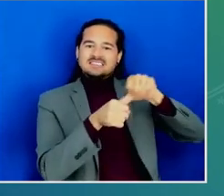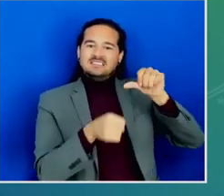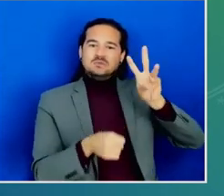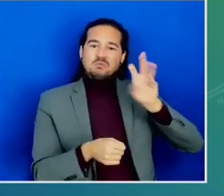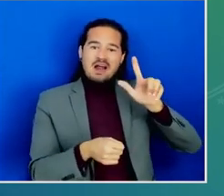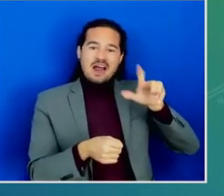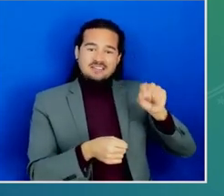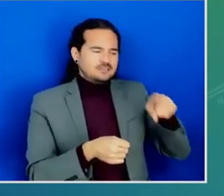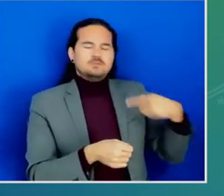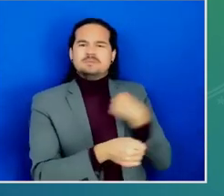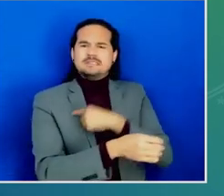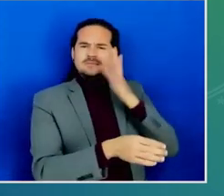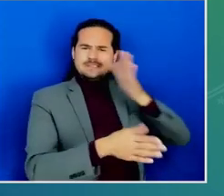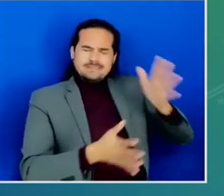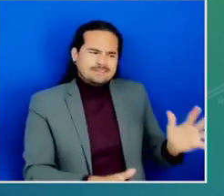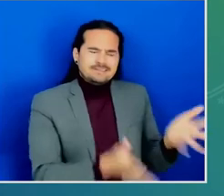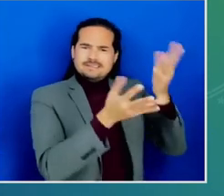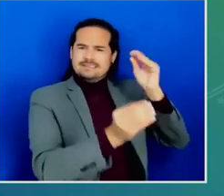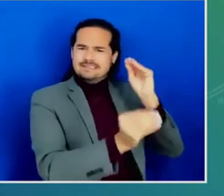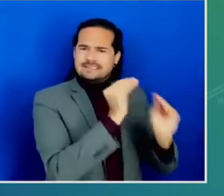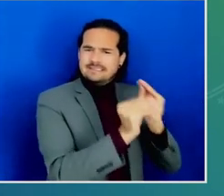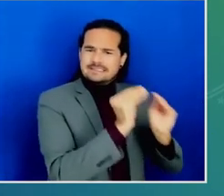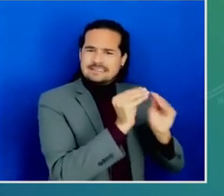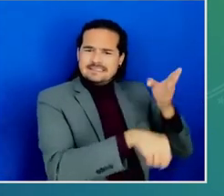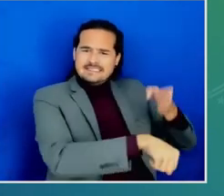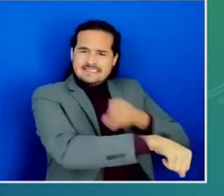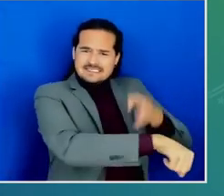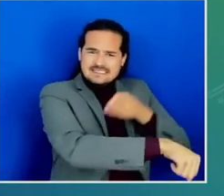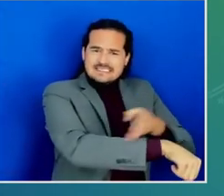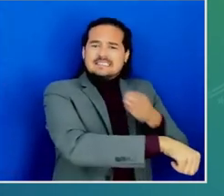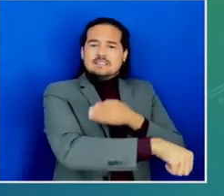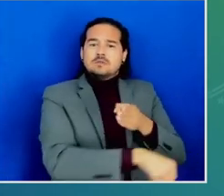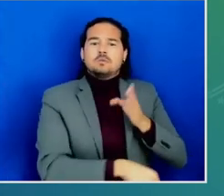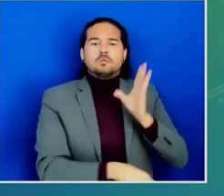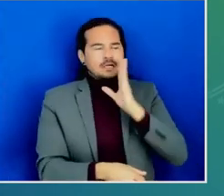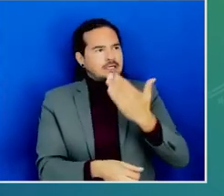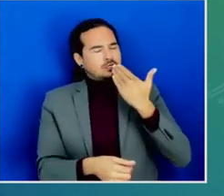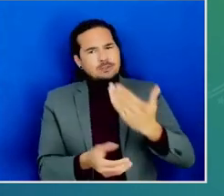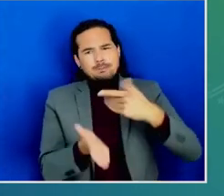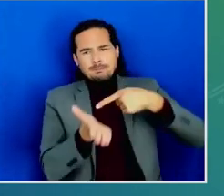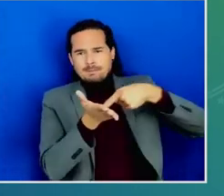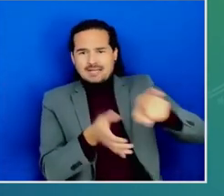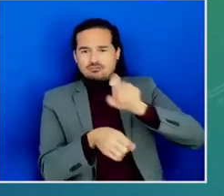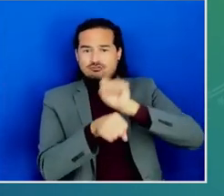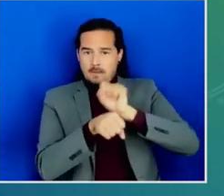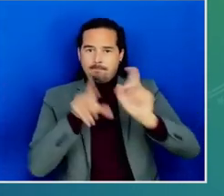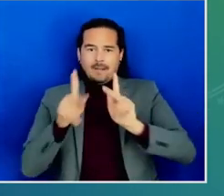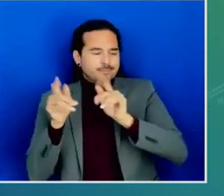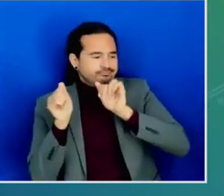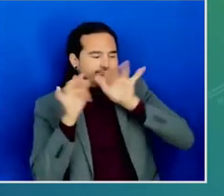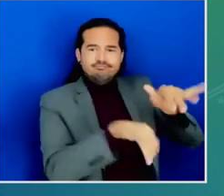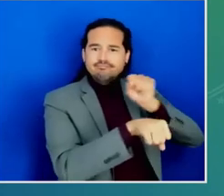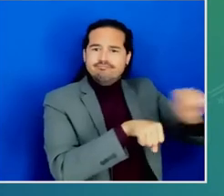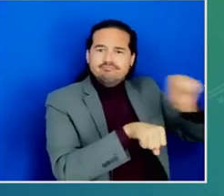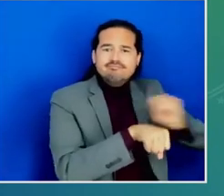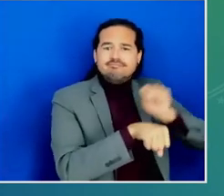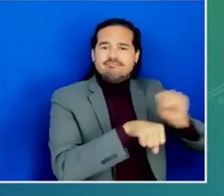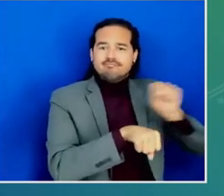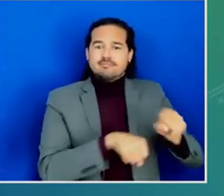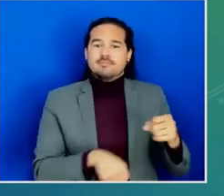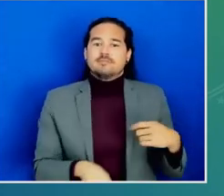our communities. There are going to be good-paying union jobs doing that. We're going to launch new modern-day civilian climate